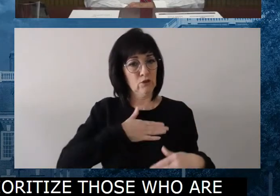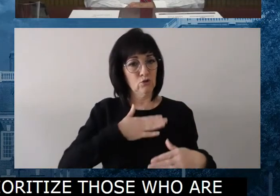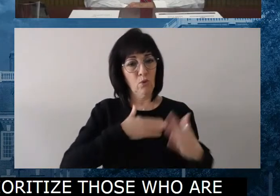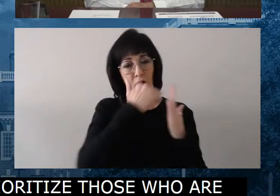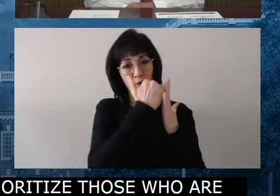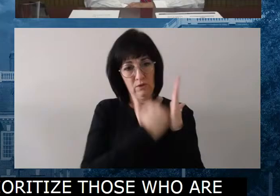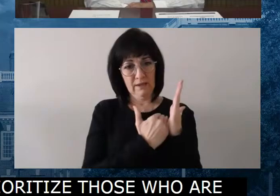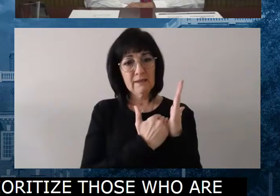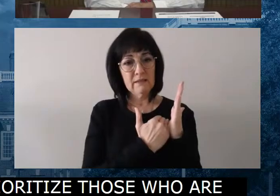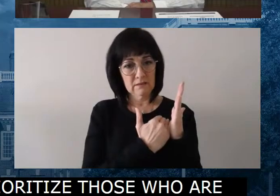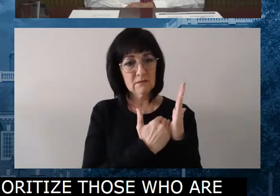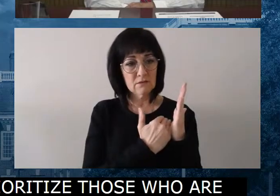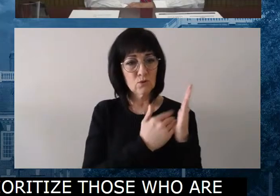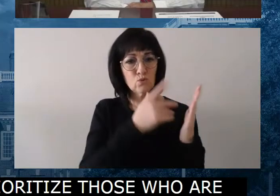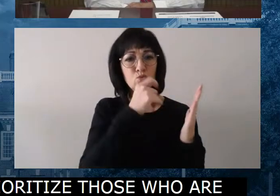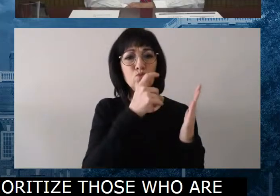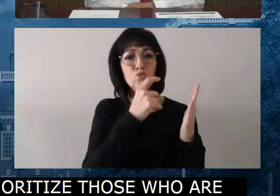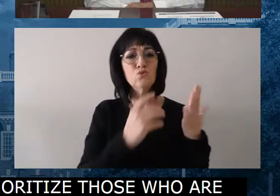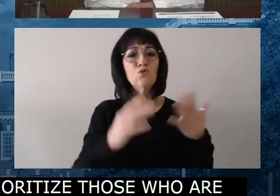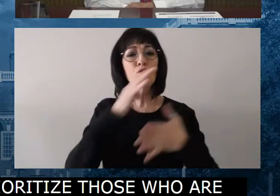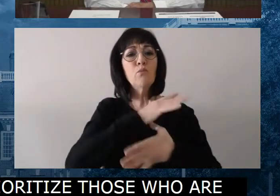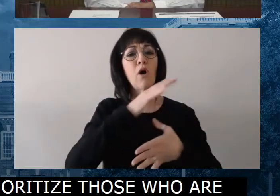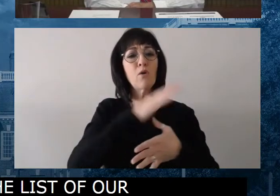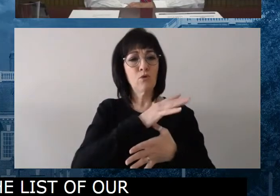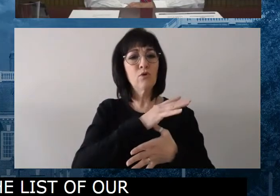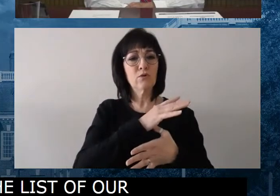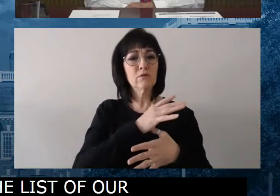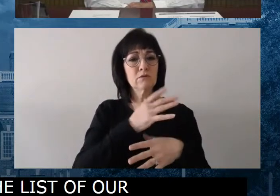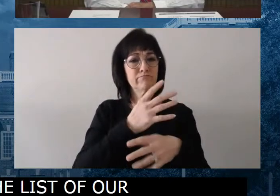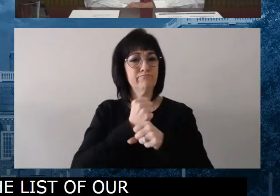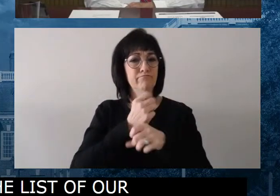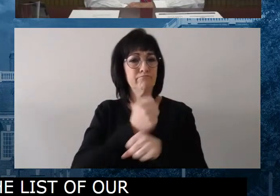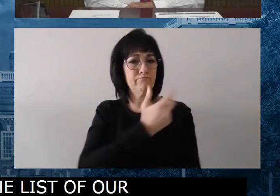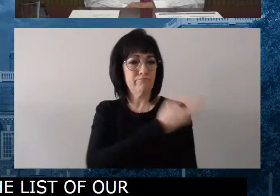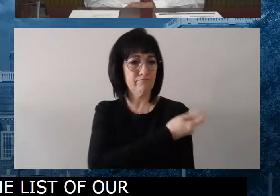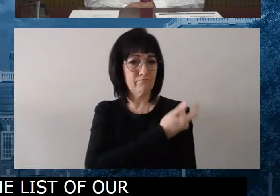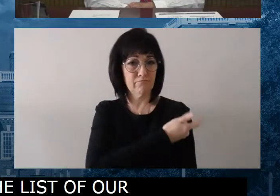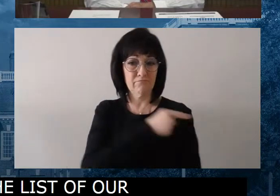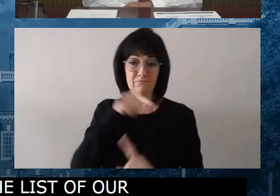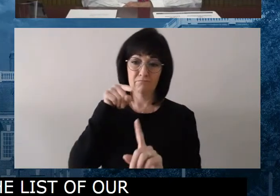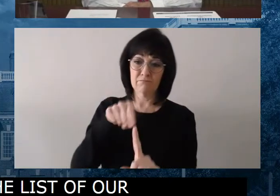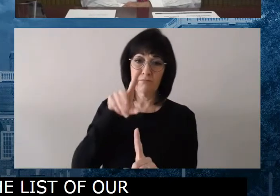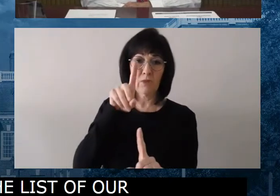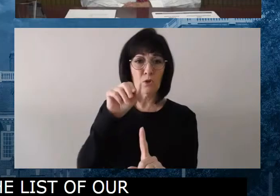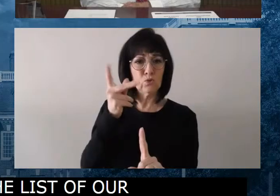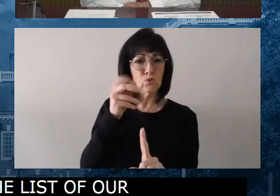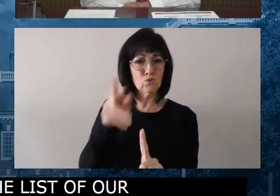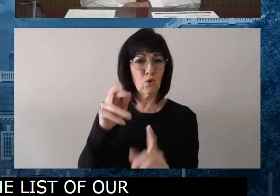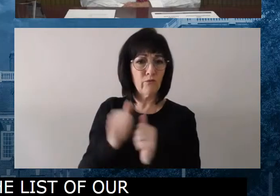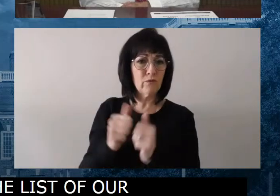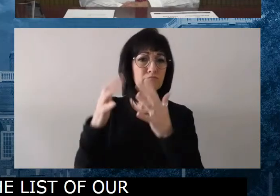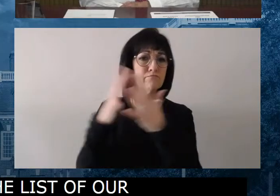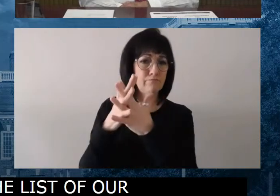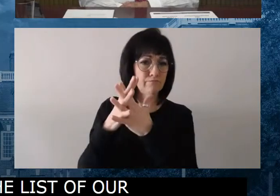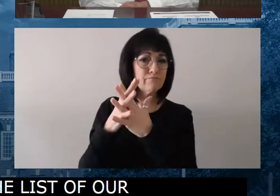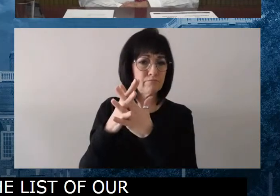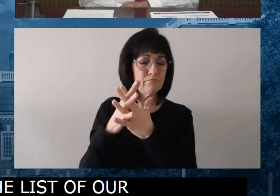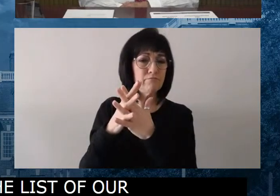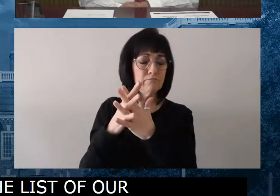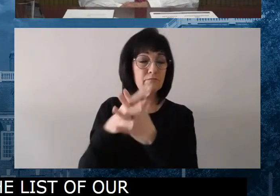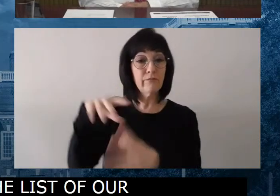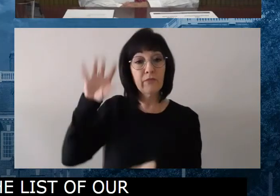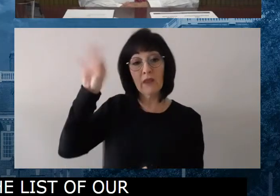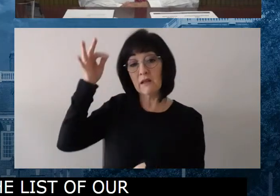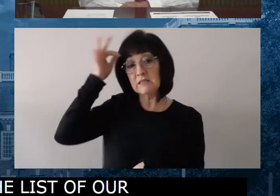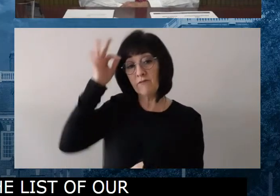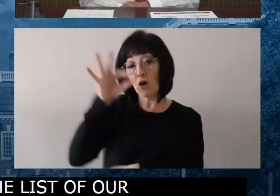a really fantastic clinic at Dover Downs Speedway, first stood up by our federal partners at